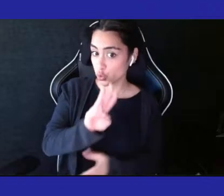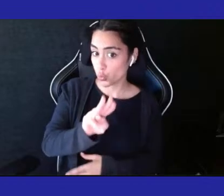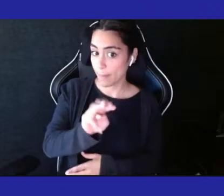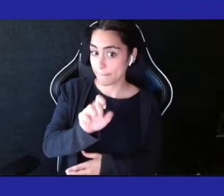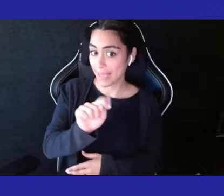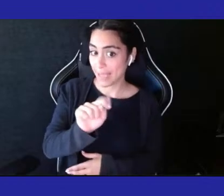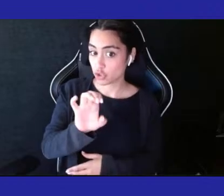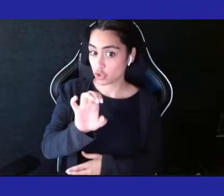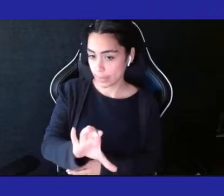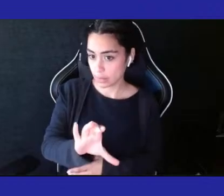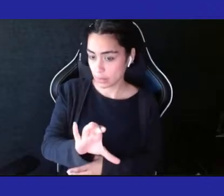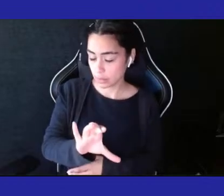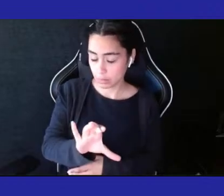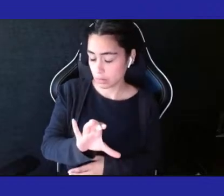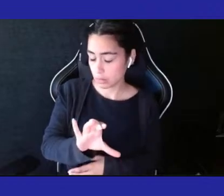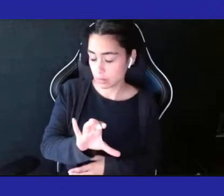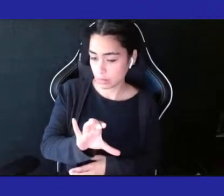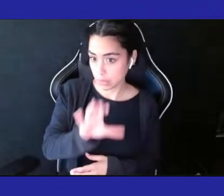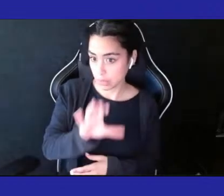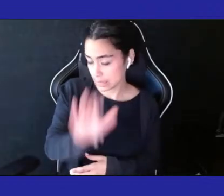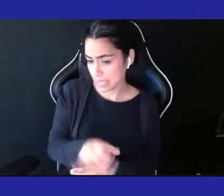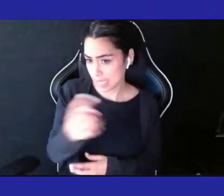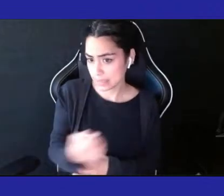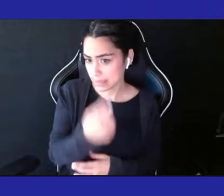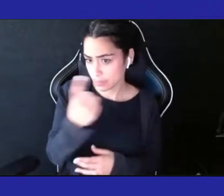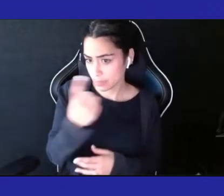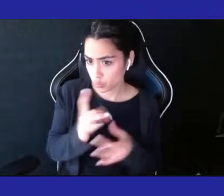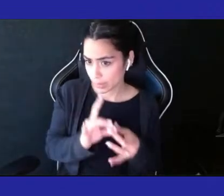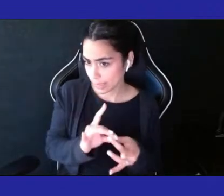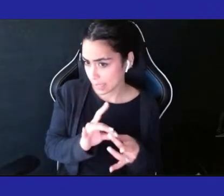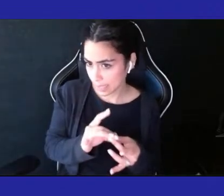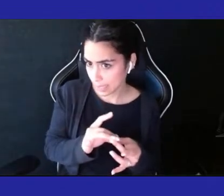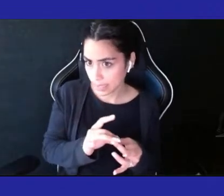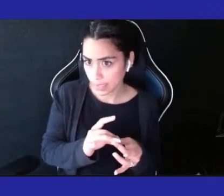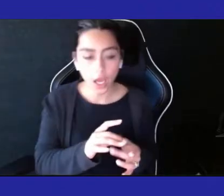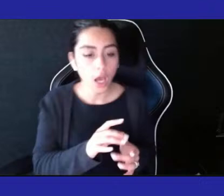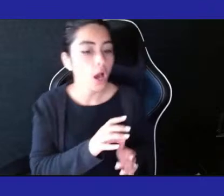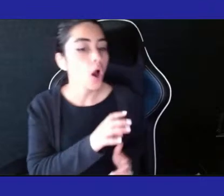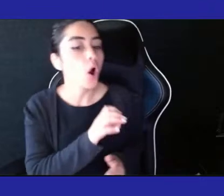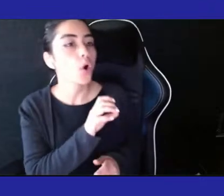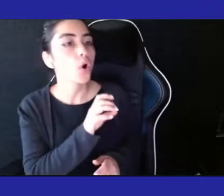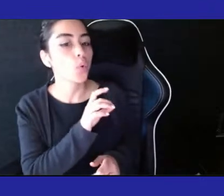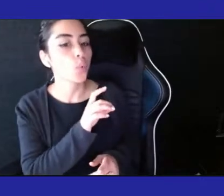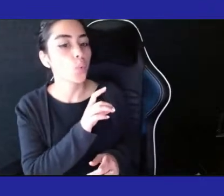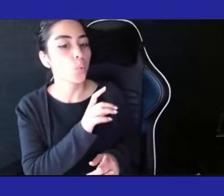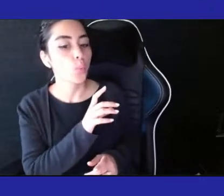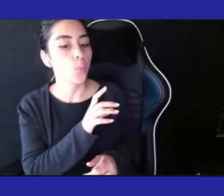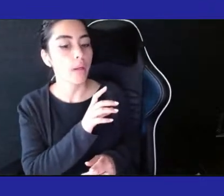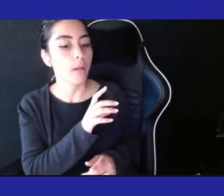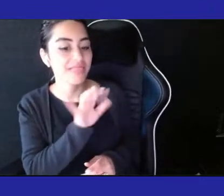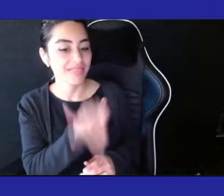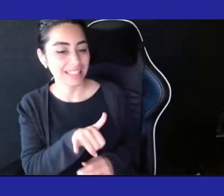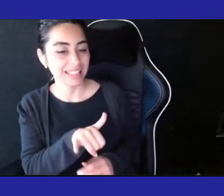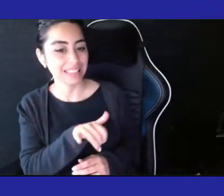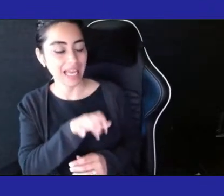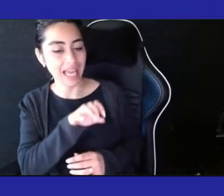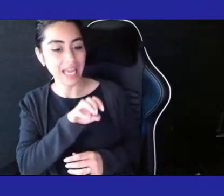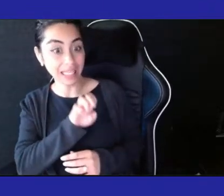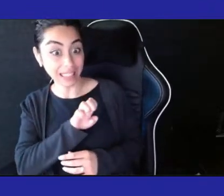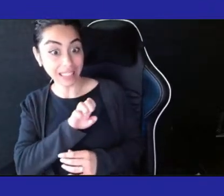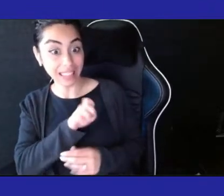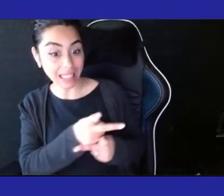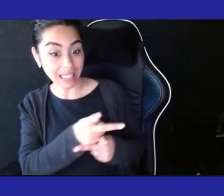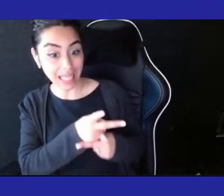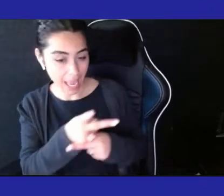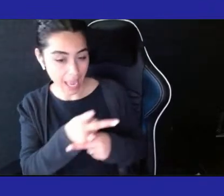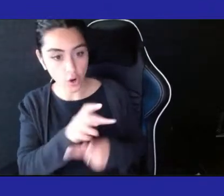have something to do with more? That's, yeah, virtual like visits. using virtual express care, we get a list of people who are discharged, and the express care team